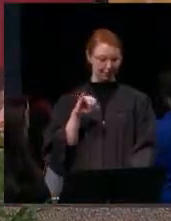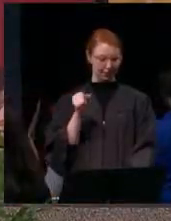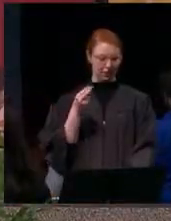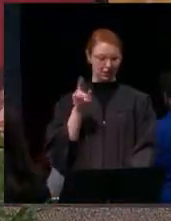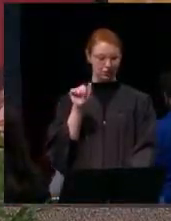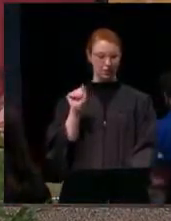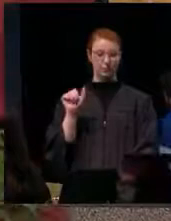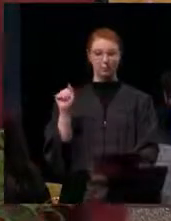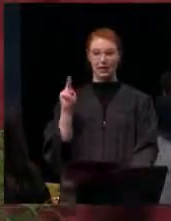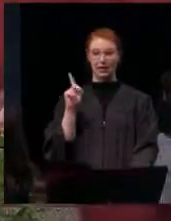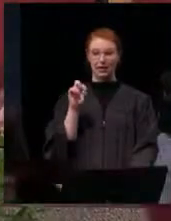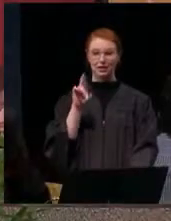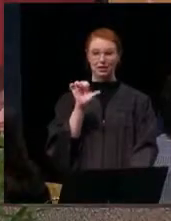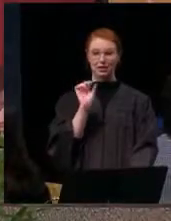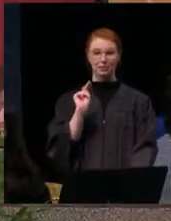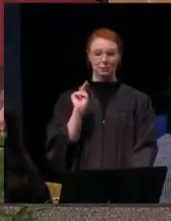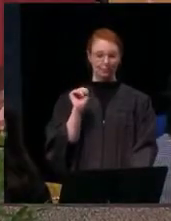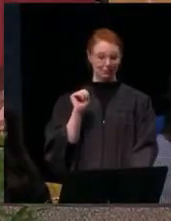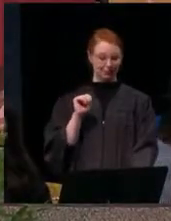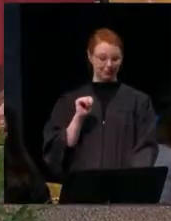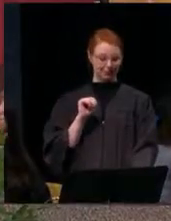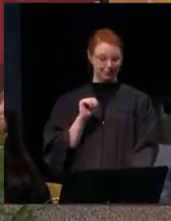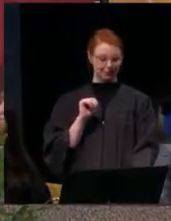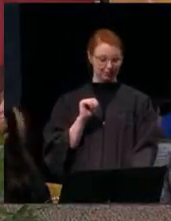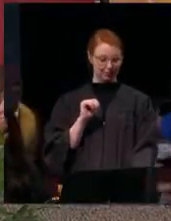Joshua Anderson.